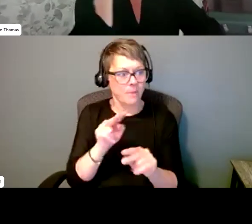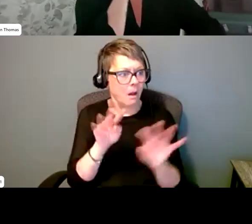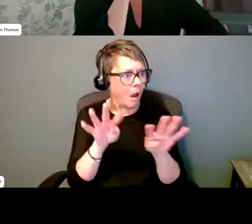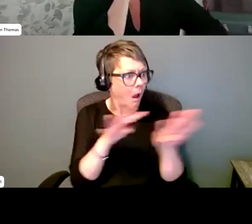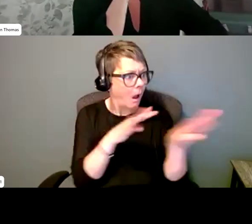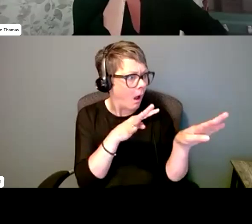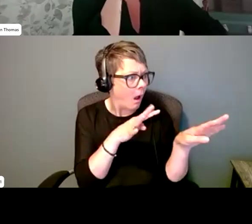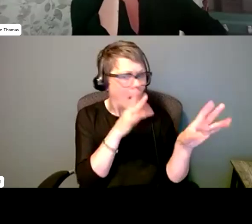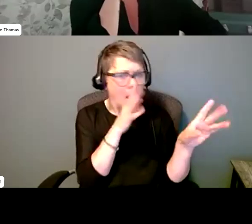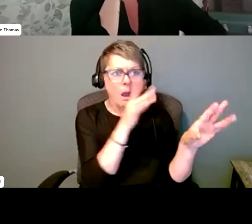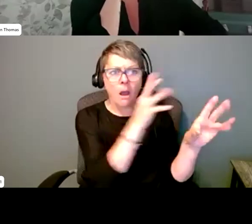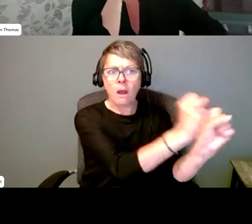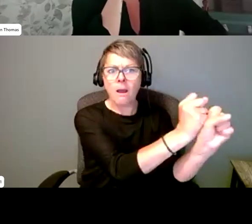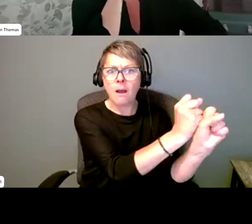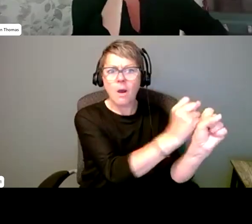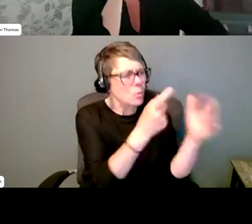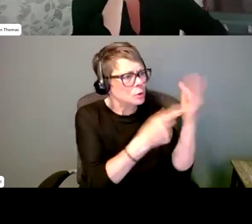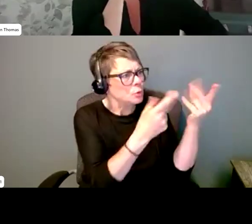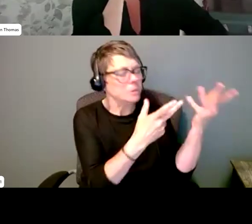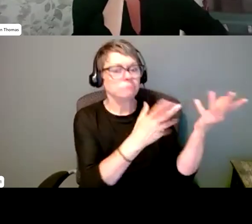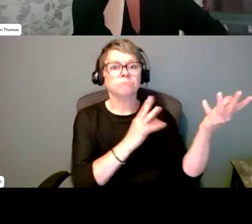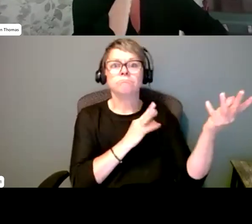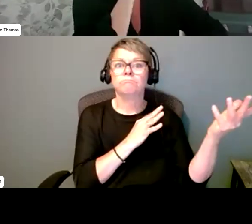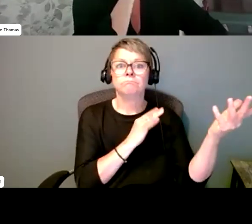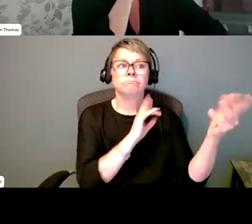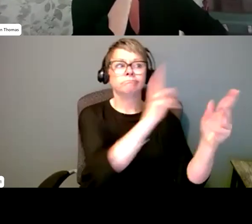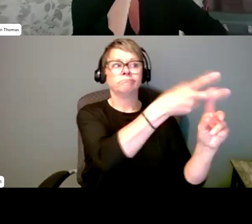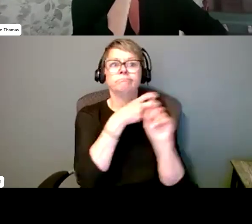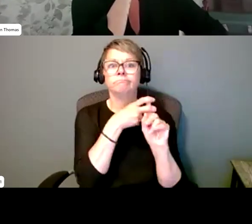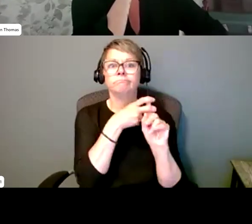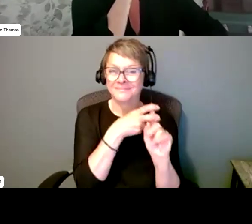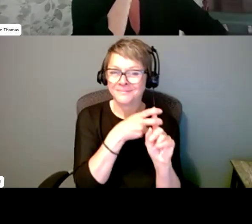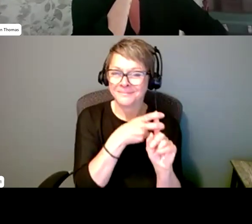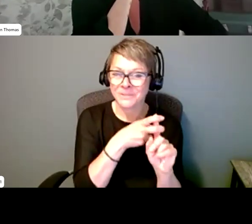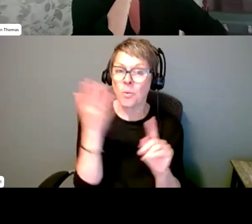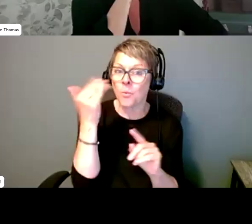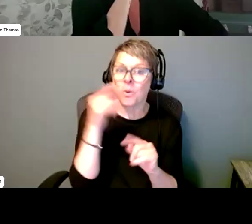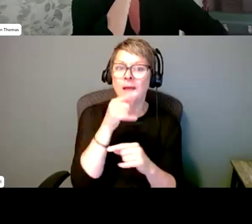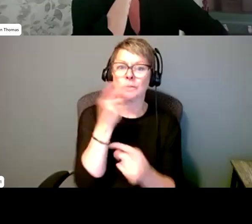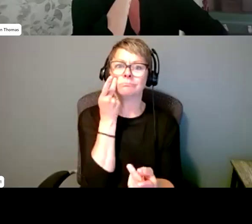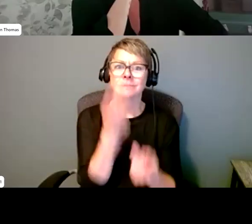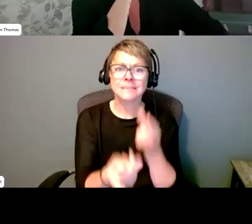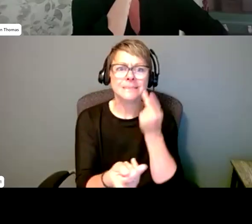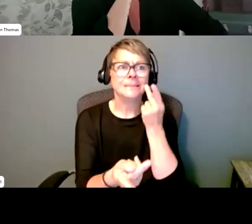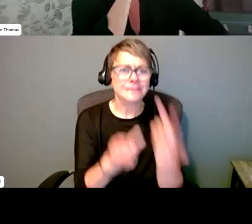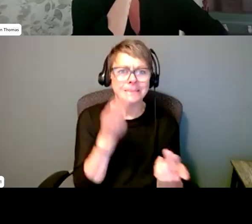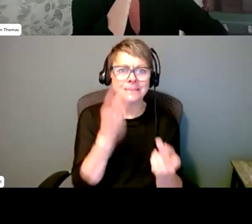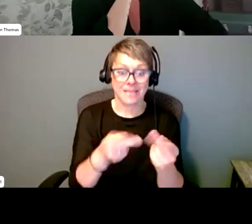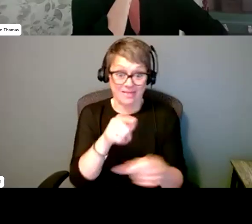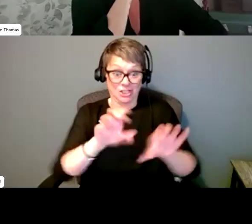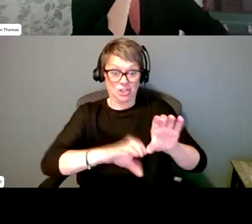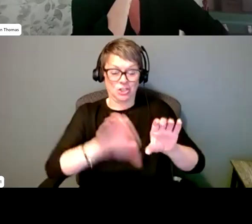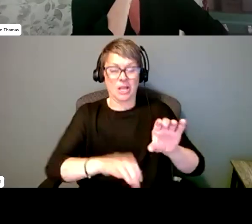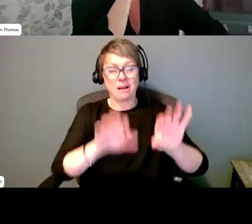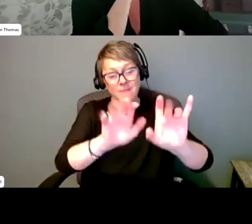you doing over there? Which is one of the reasons why you're seeing so much stuff that we're putting in the chat here.